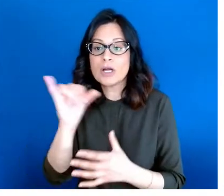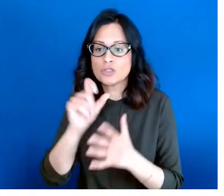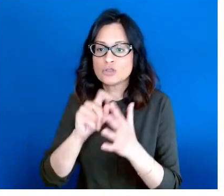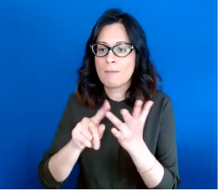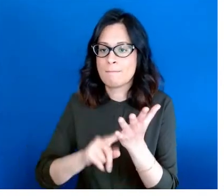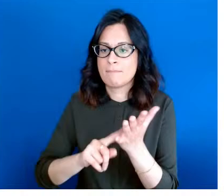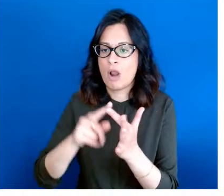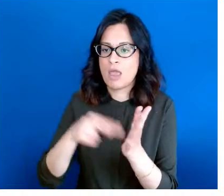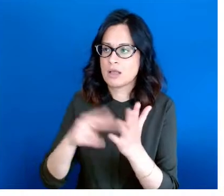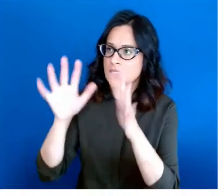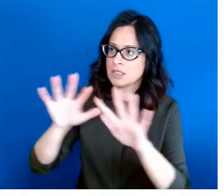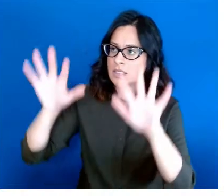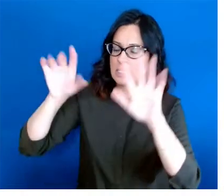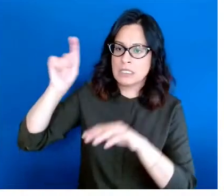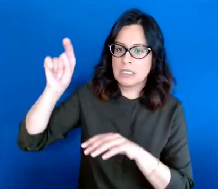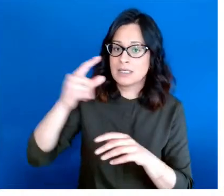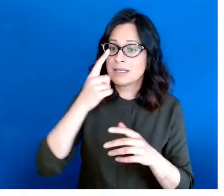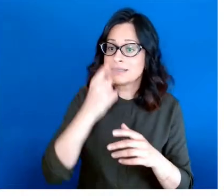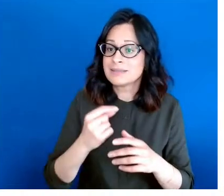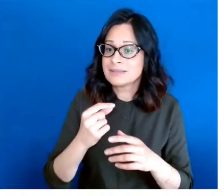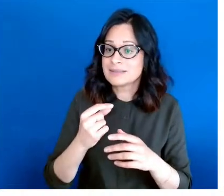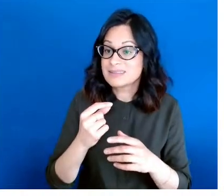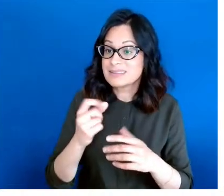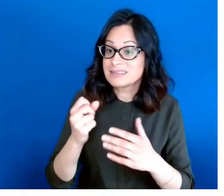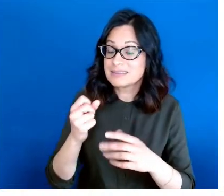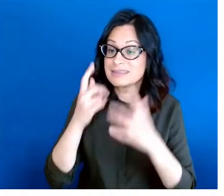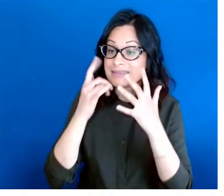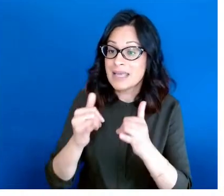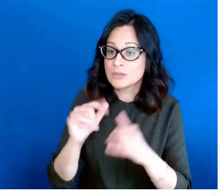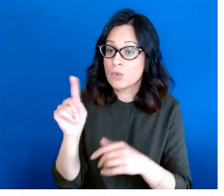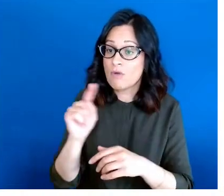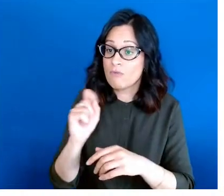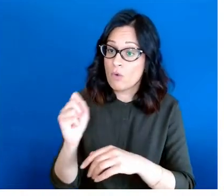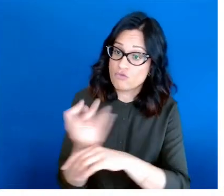You can test for grass pollen. You can test for